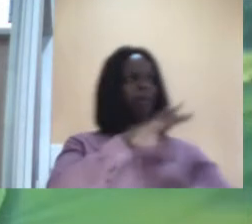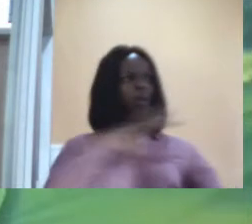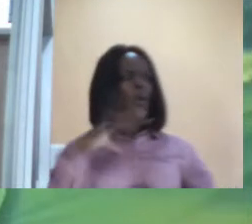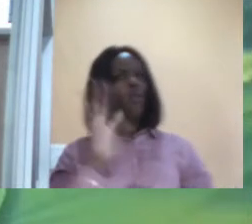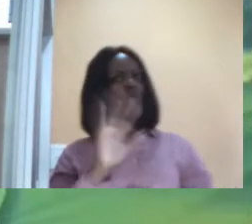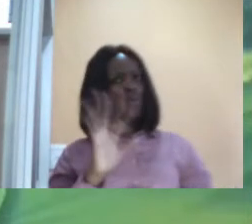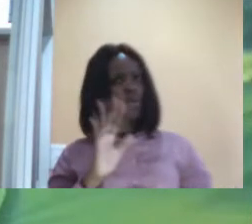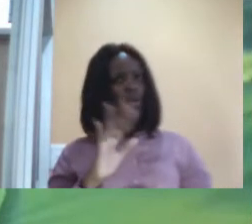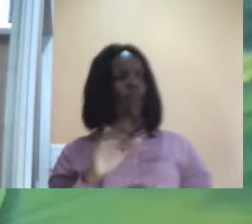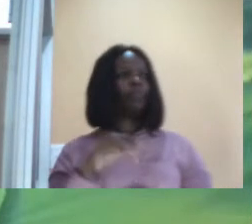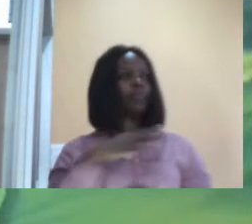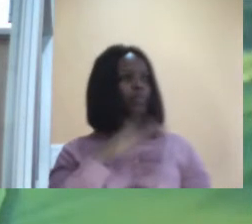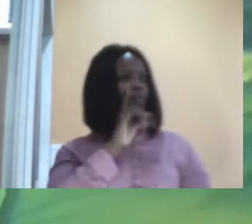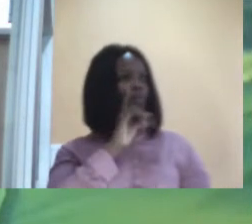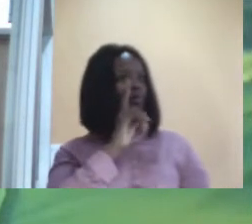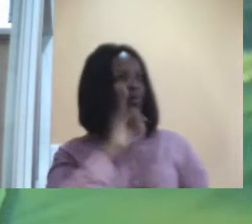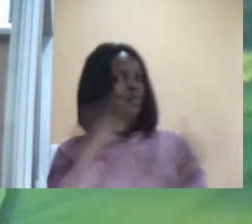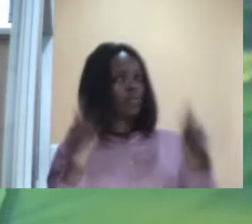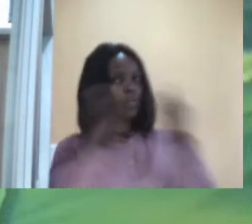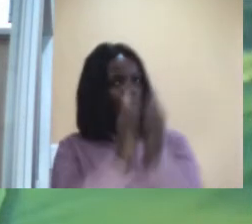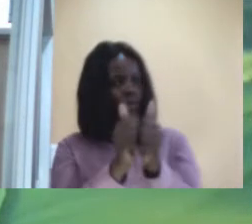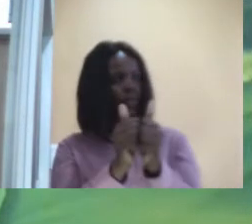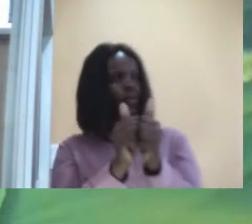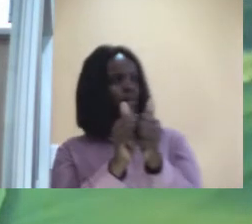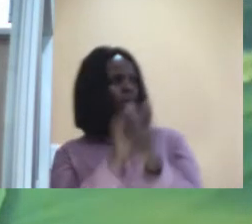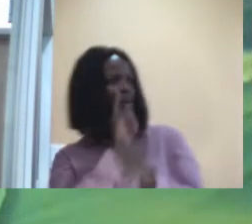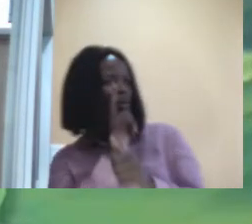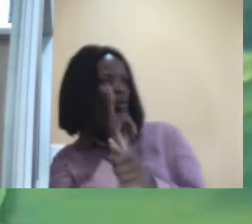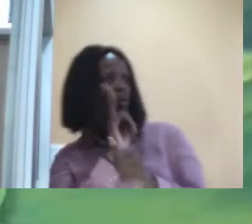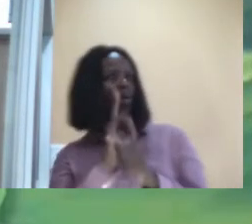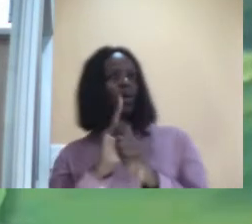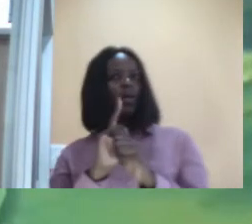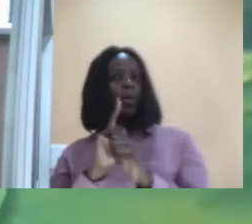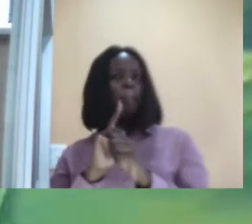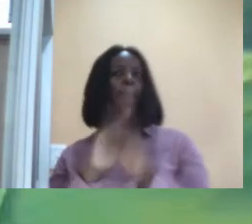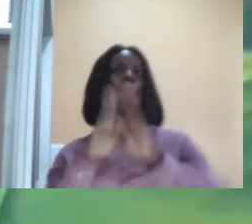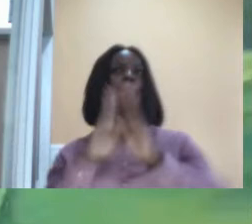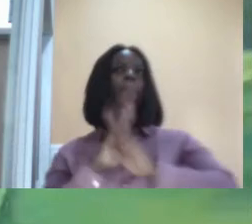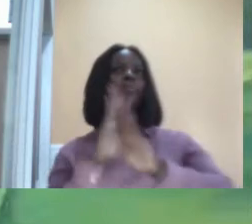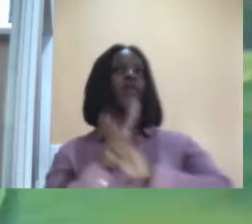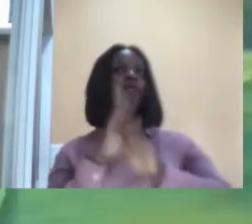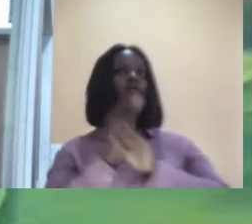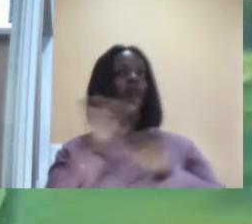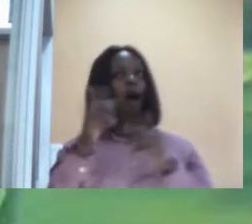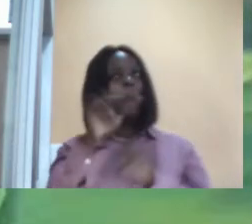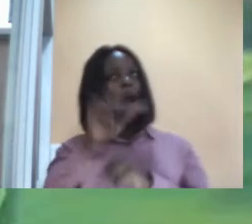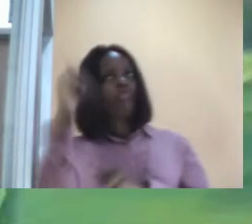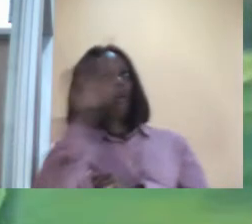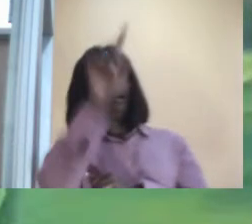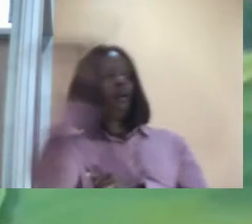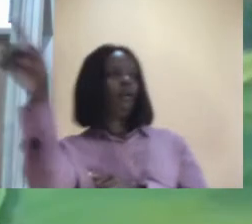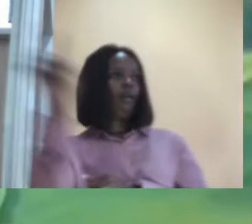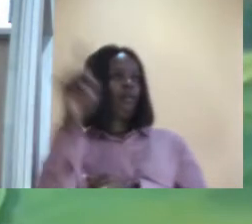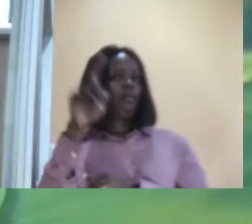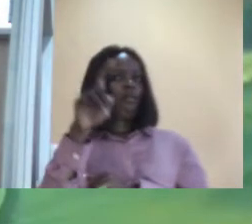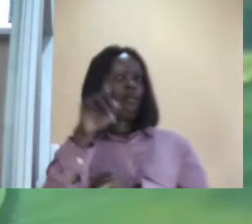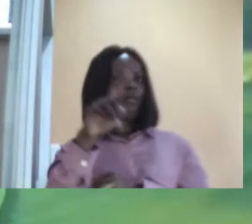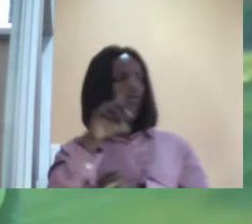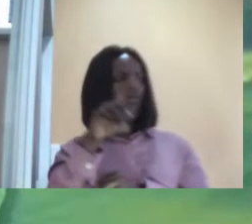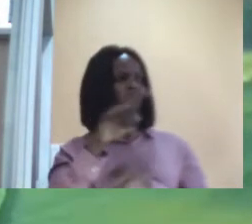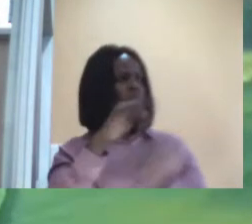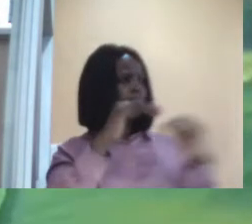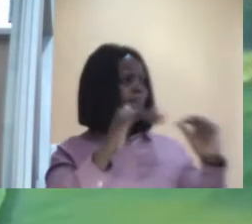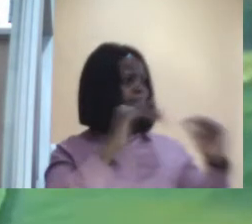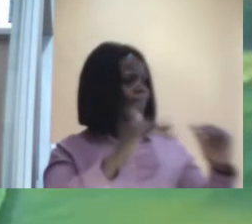Let's try it. Let's partner with private partners so that we uplift this,